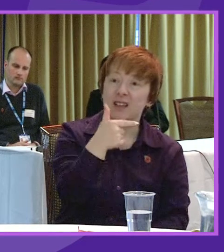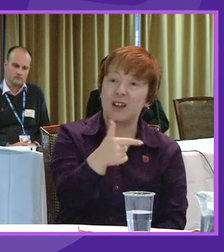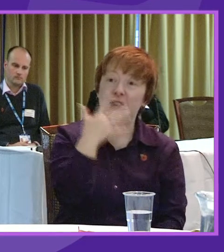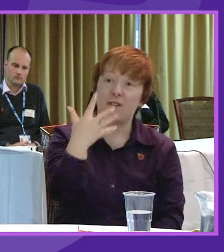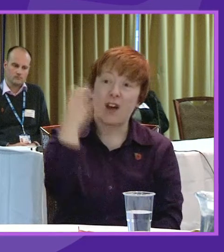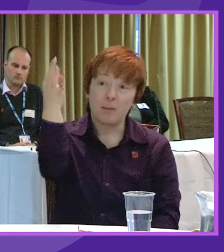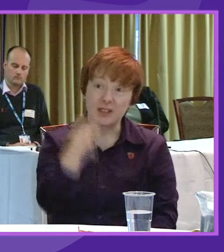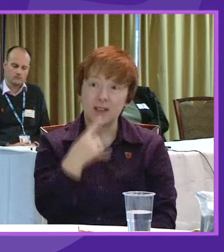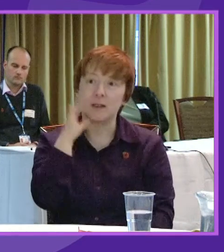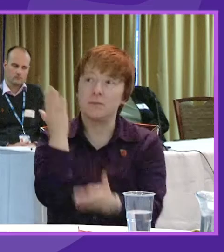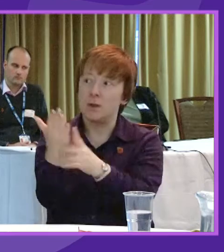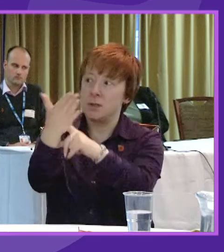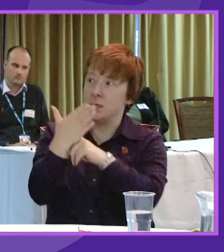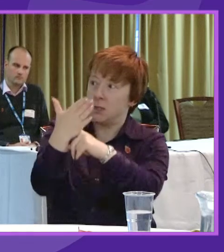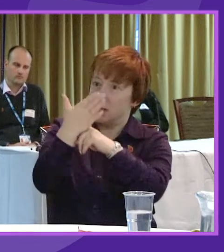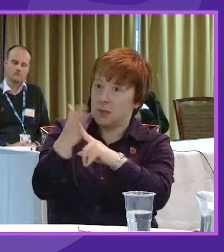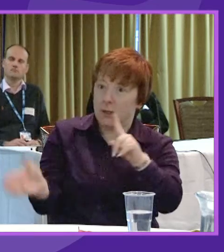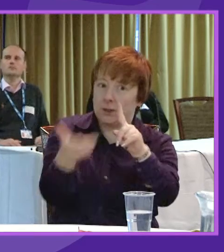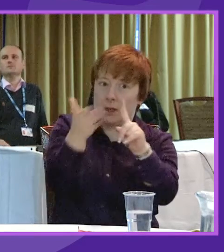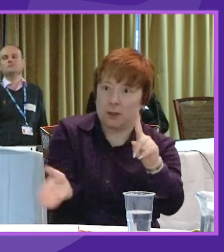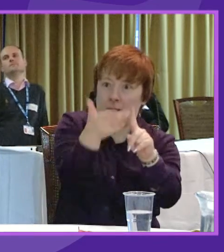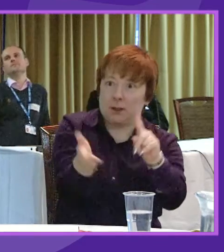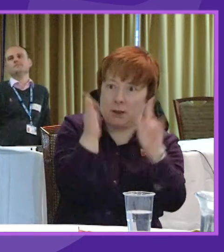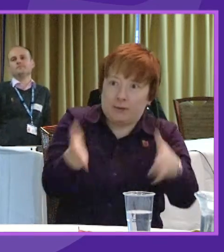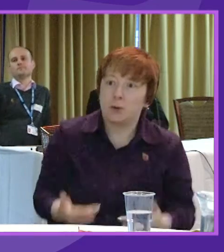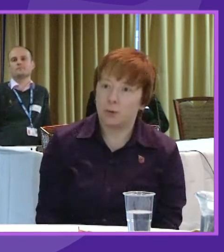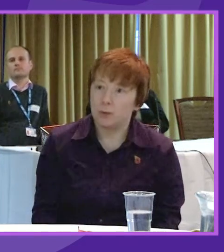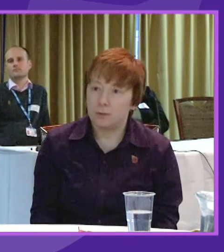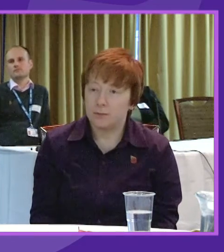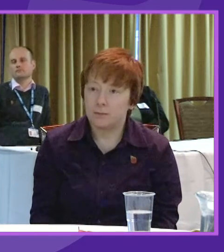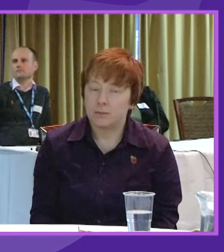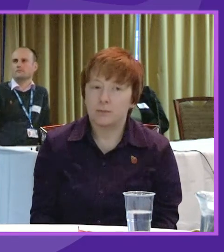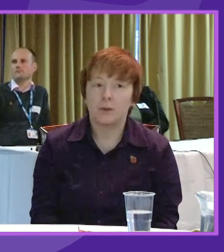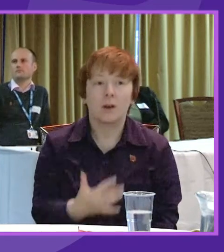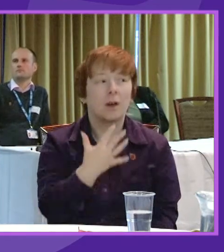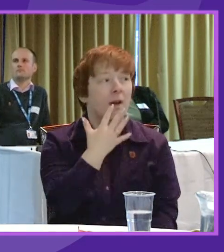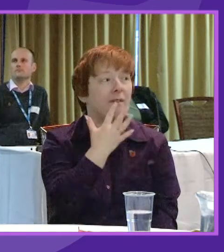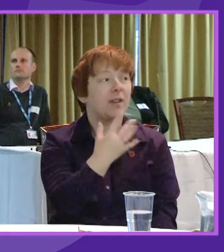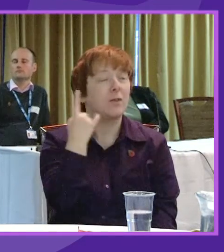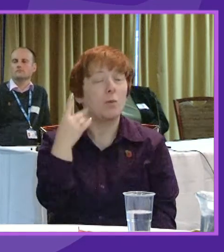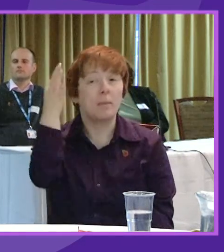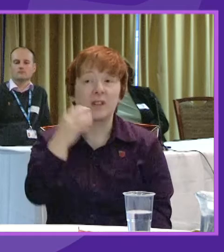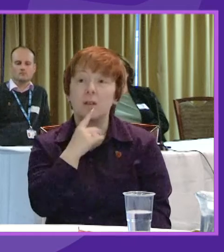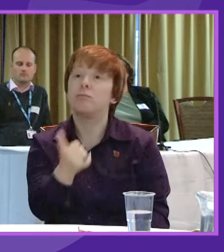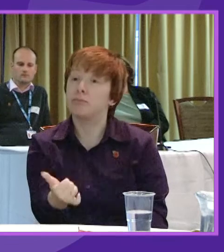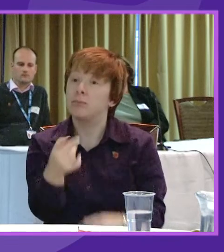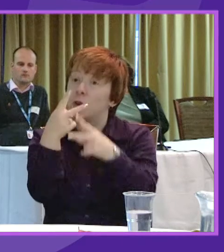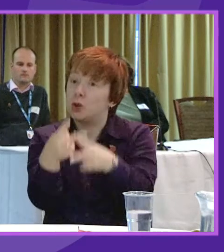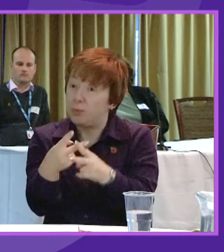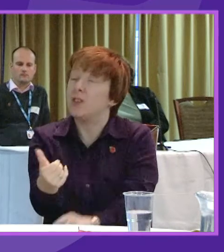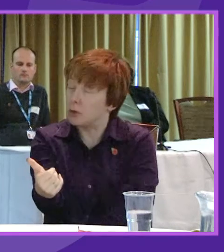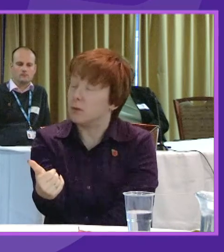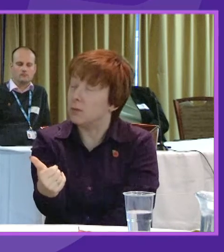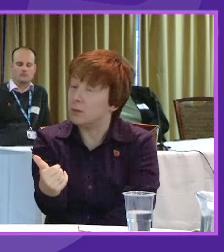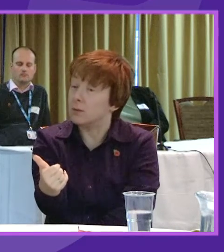feeling pressured into meeting targets. Only 50% were always or often satisfied with the amount of time they have for supervision,